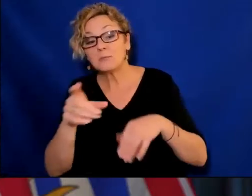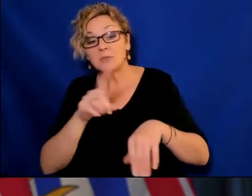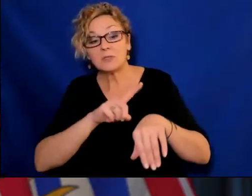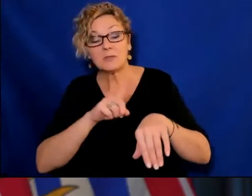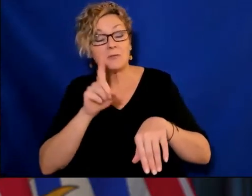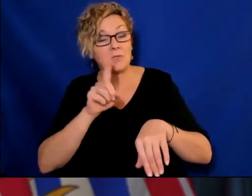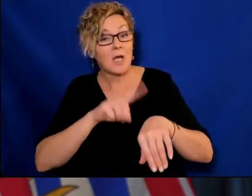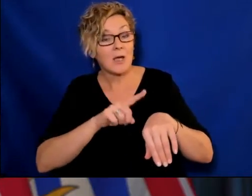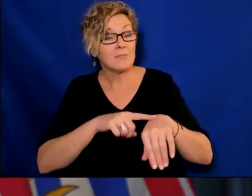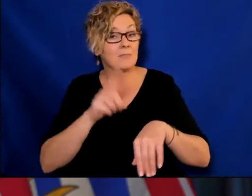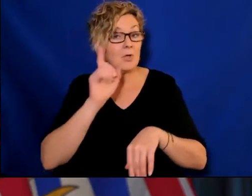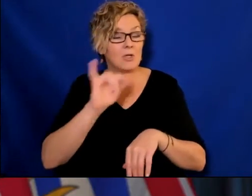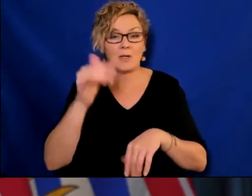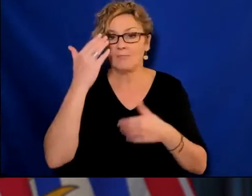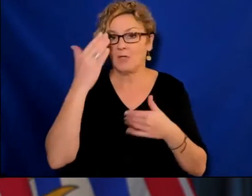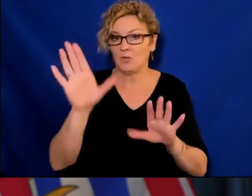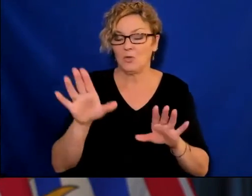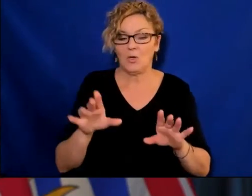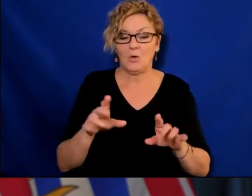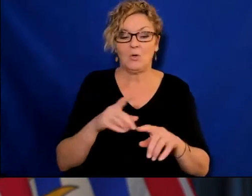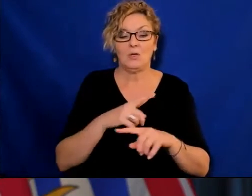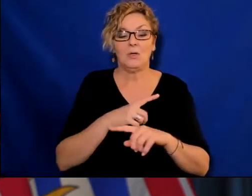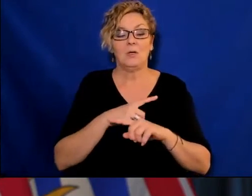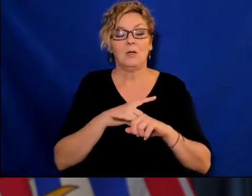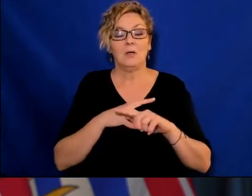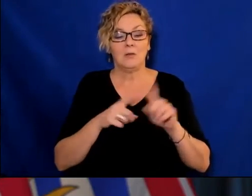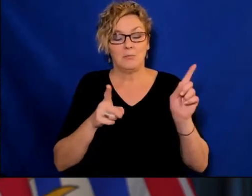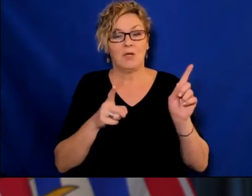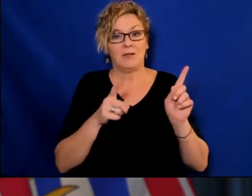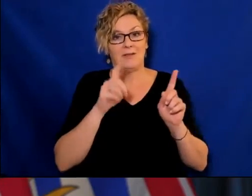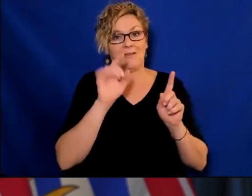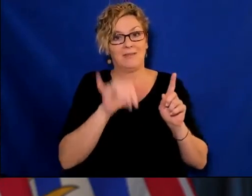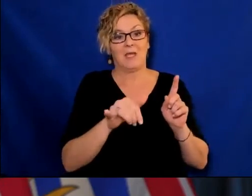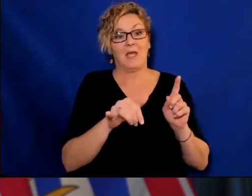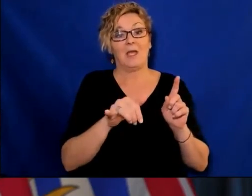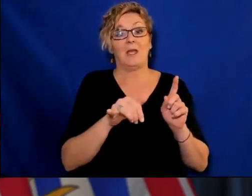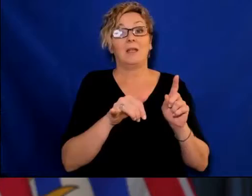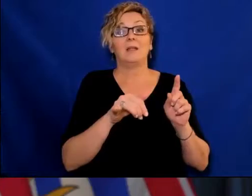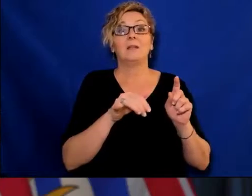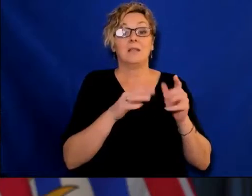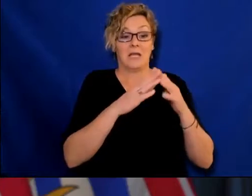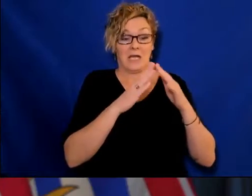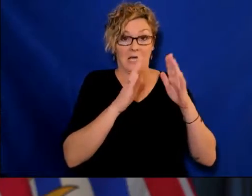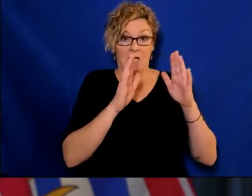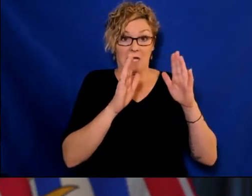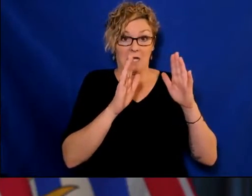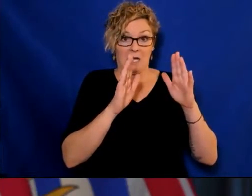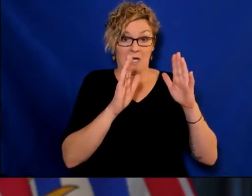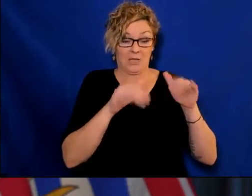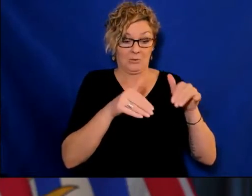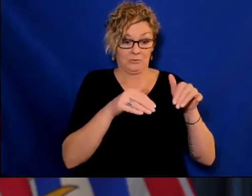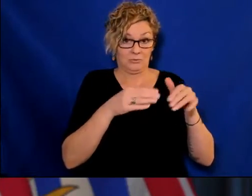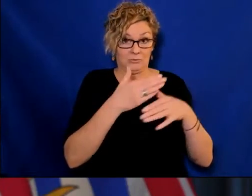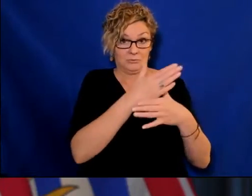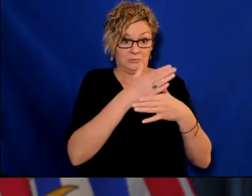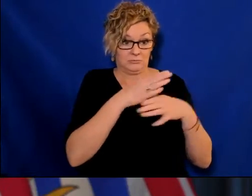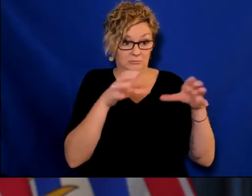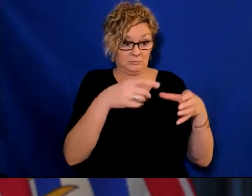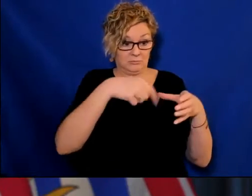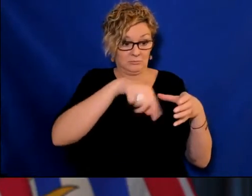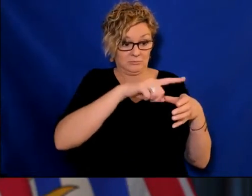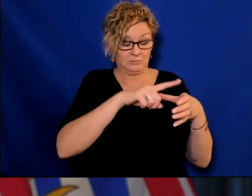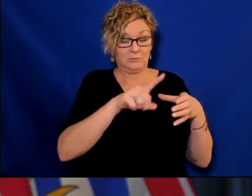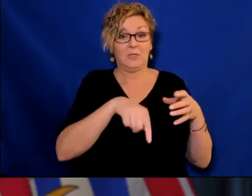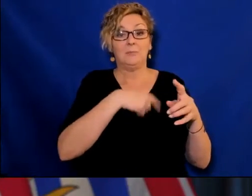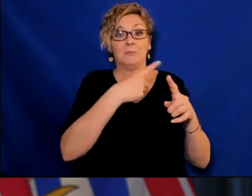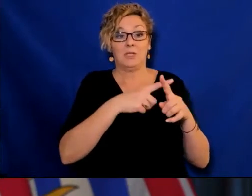is spreading around our province, and we now know that the season makes it easier for this virus to spread. So all of us need to